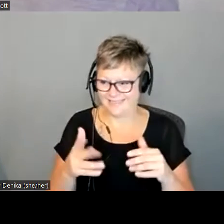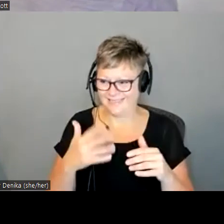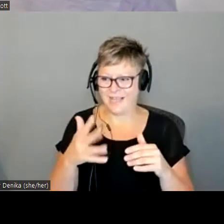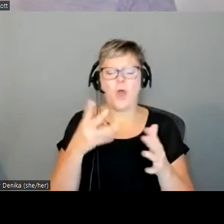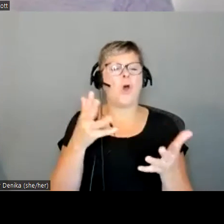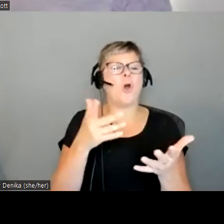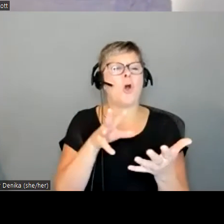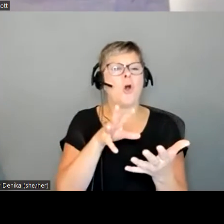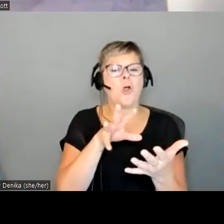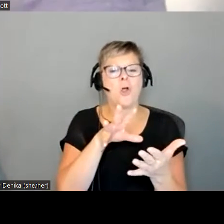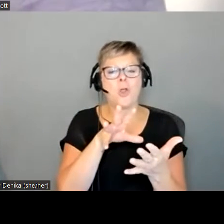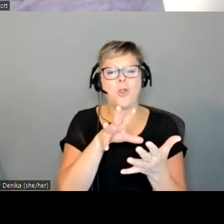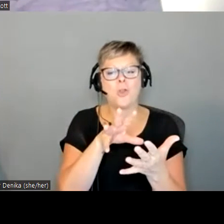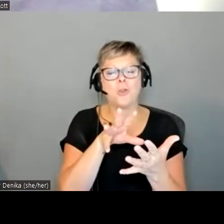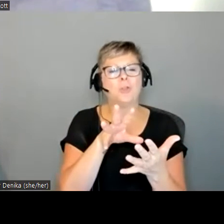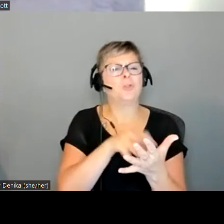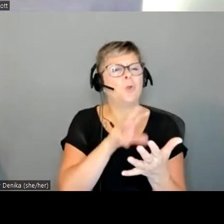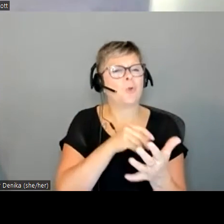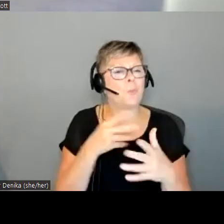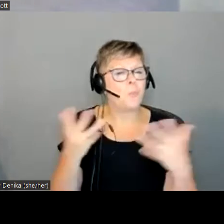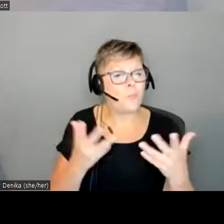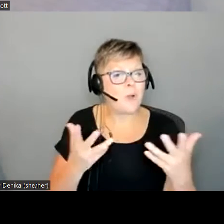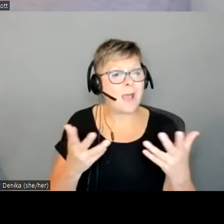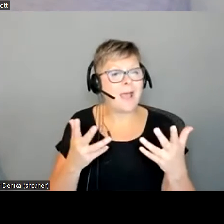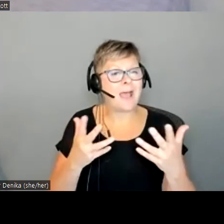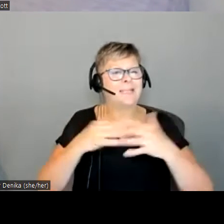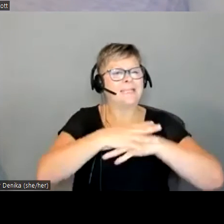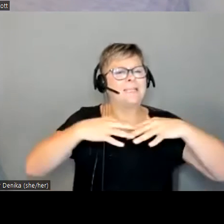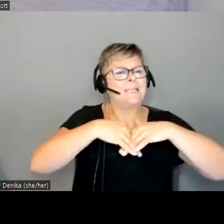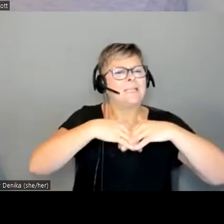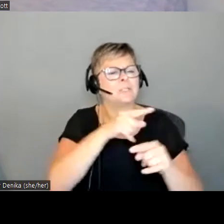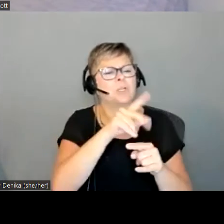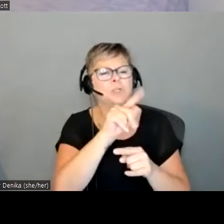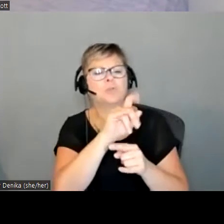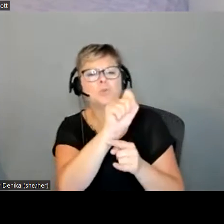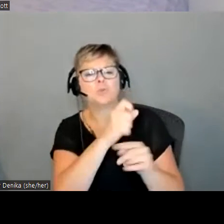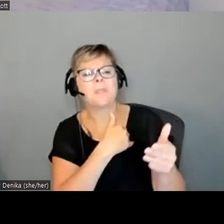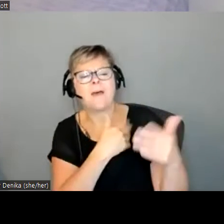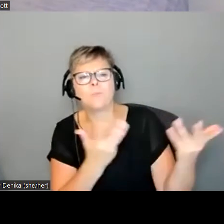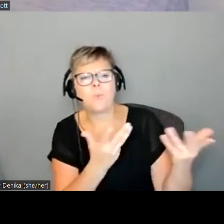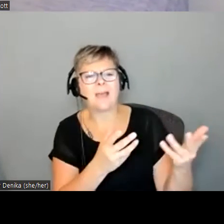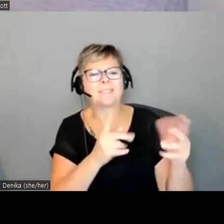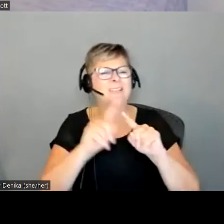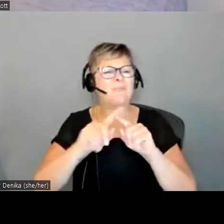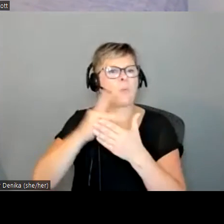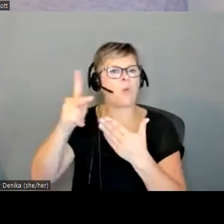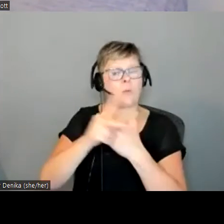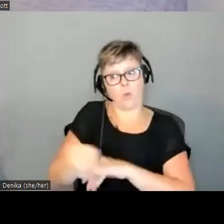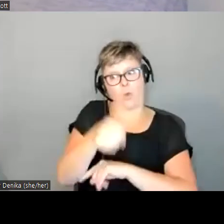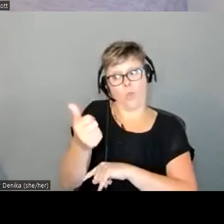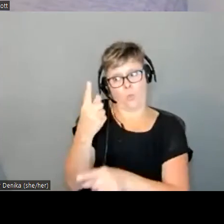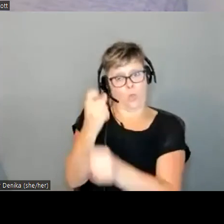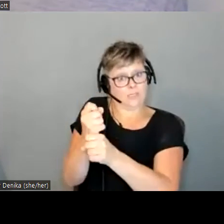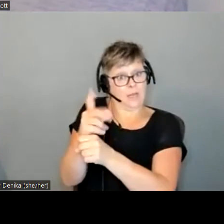the baskets of what the Indigenous Tools has to offer. There's another program that's a shorter one than the 1 year